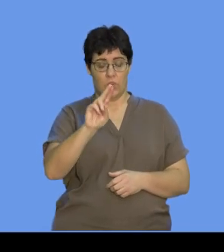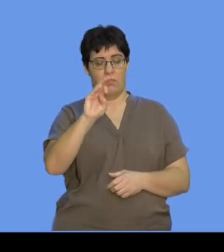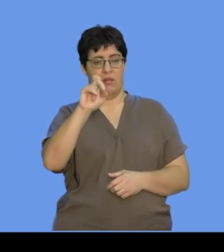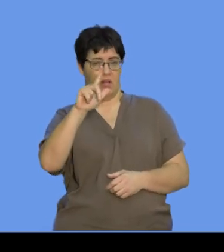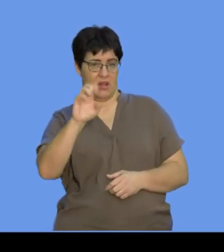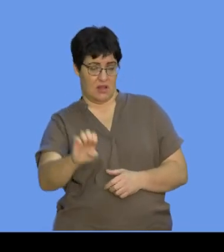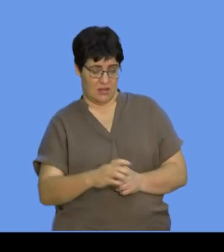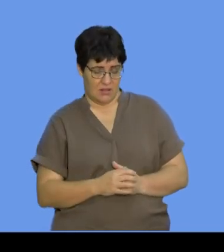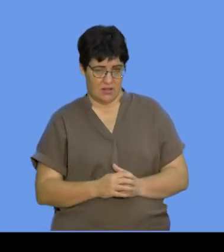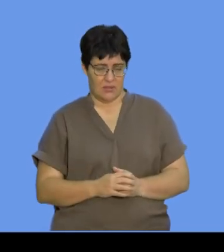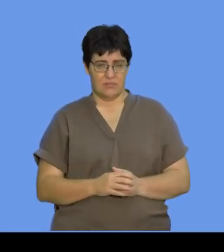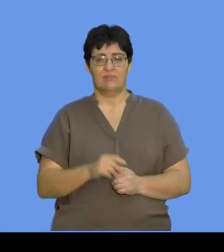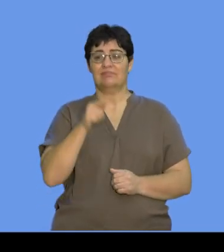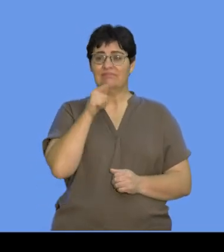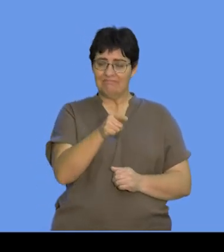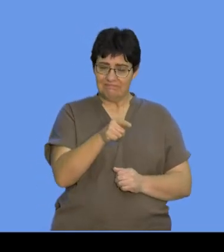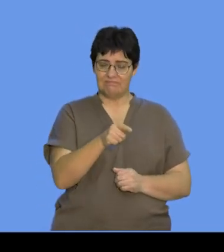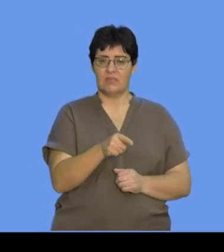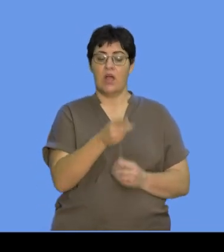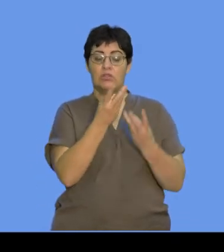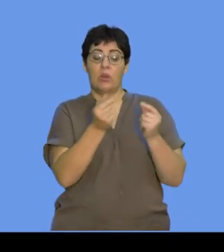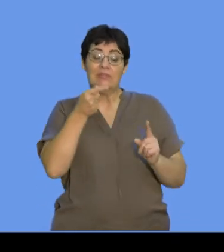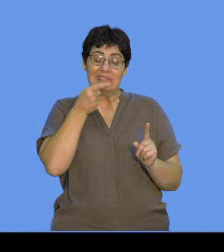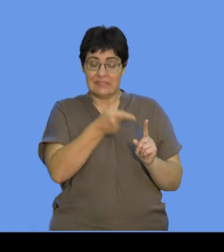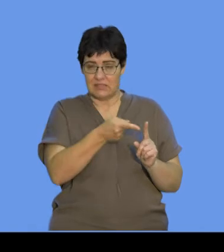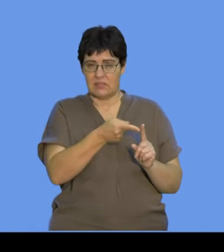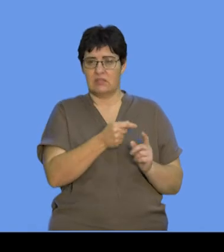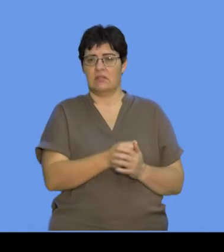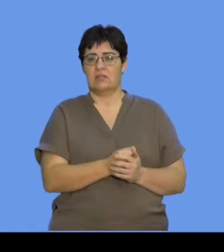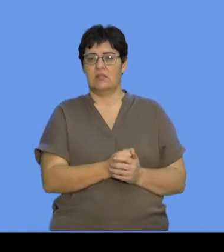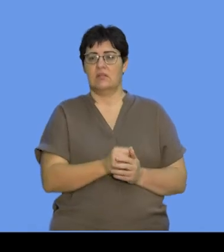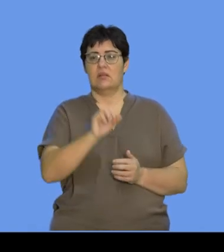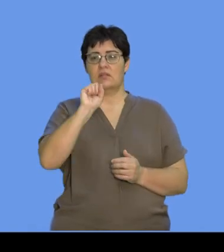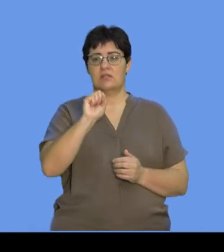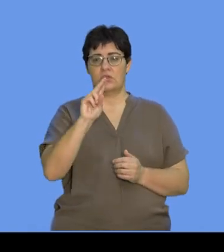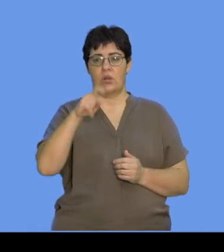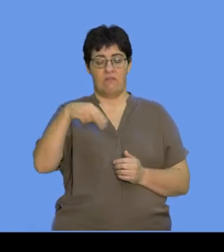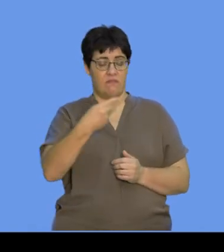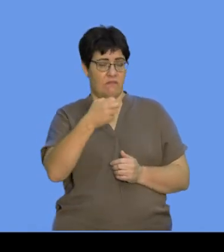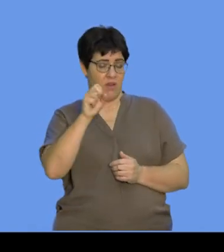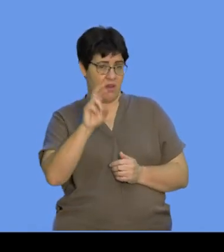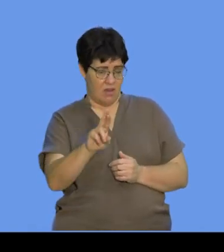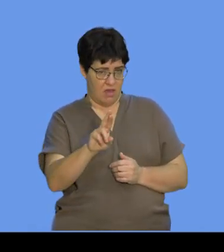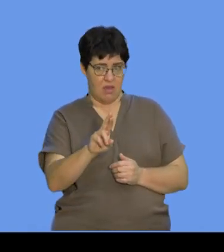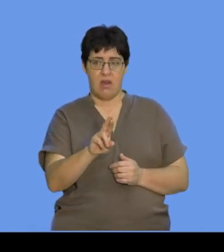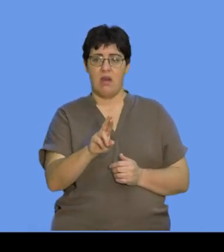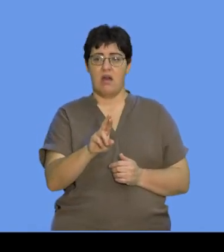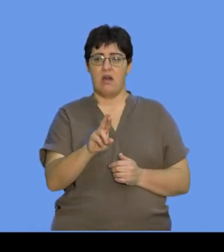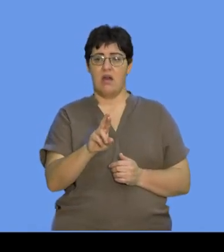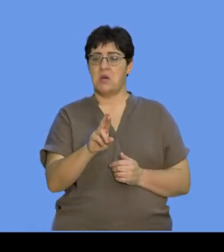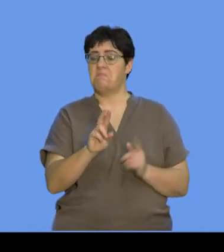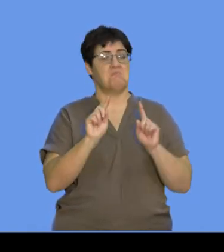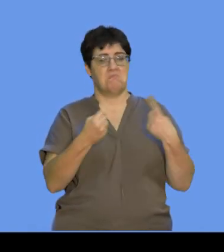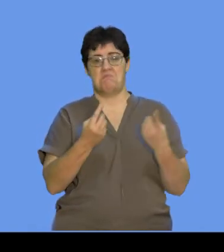All right, so solubility, we are saying that sulfur is insoluble in water. So sulfur actually does not dissolve in